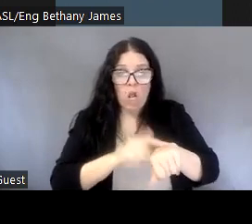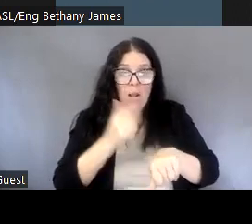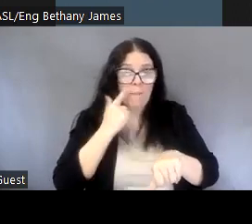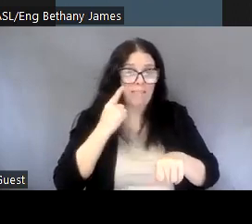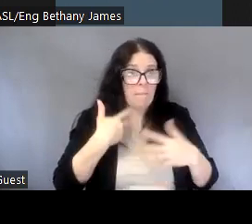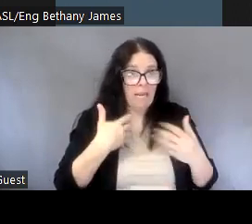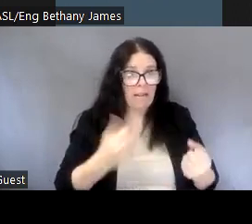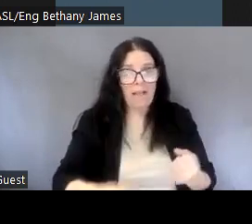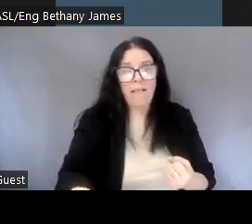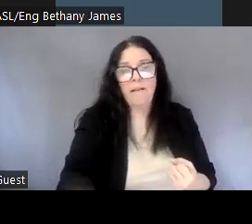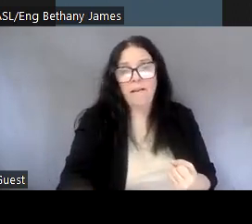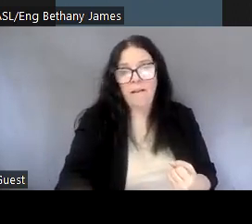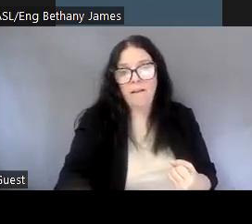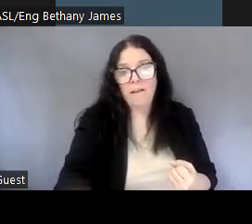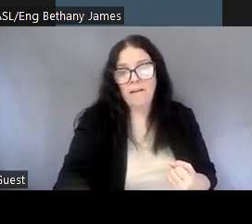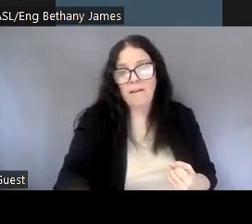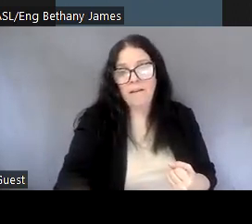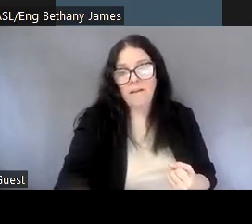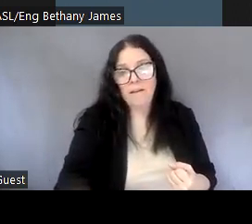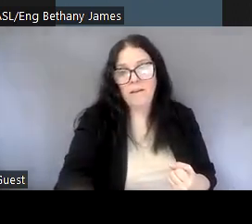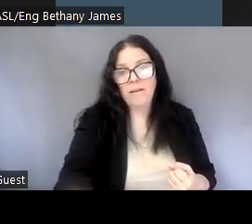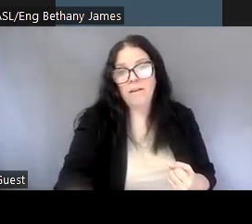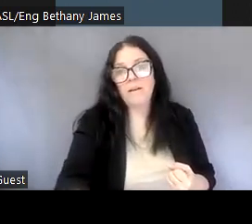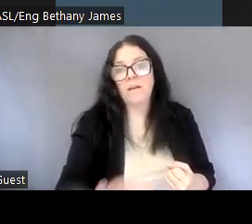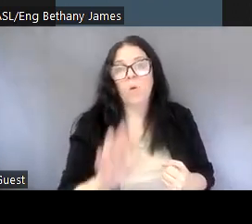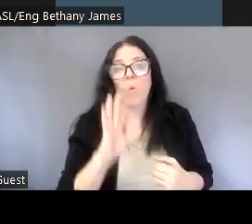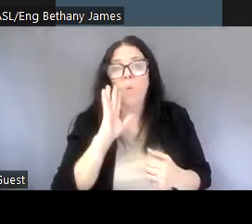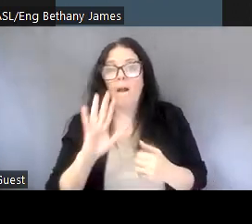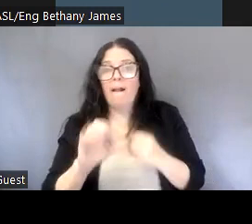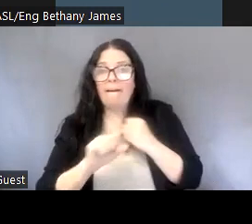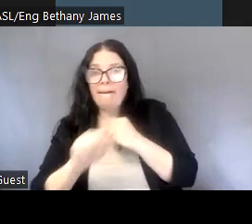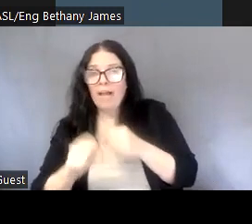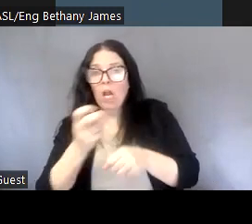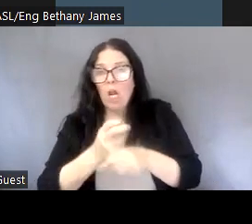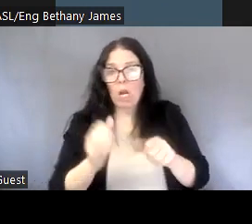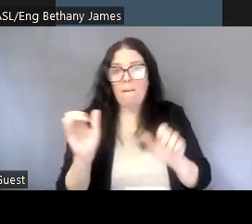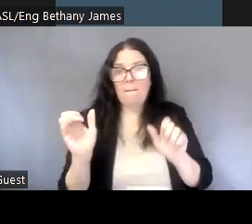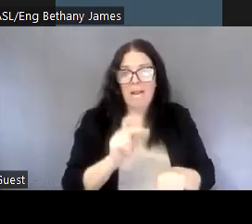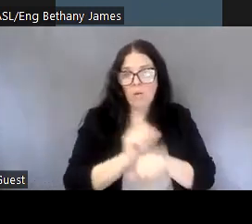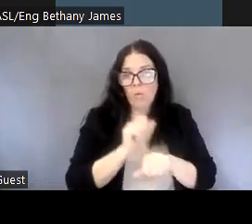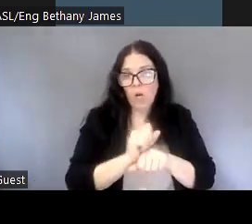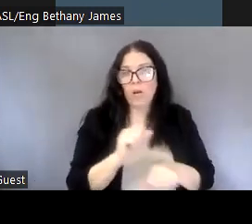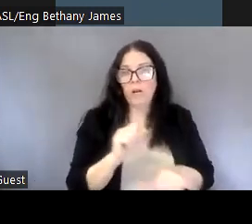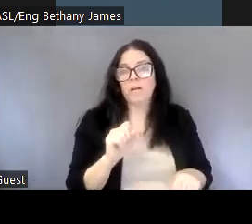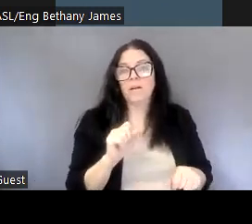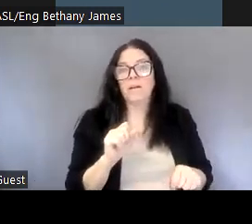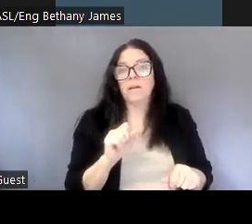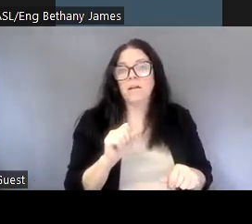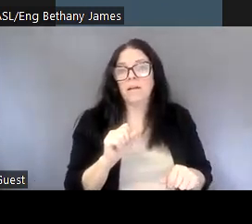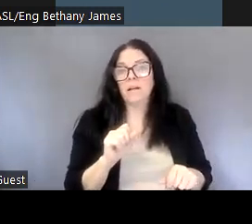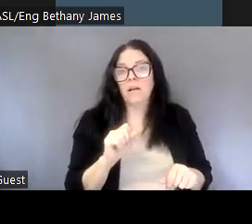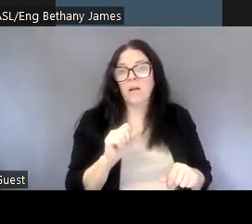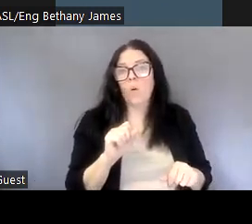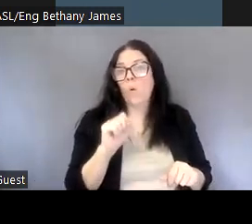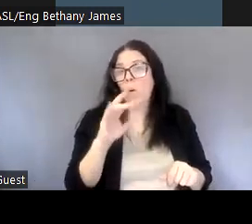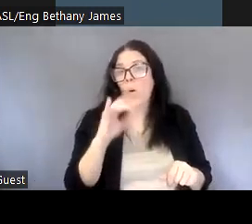issues, the least likely they're going to come back at an adequate time, or if they come back, they're going to keep going on